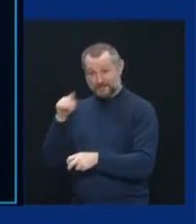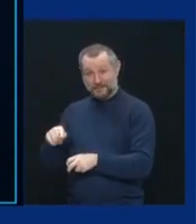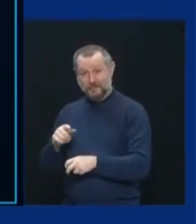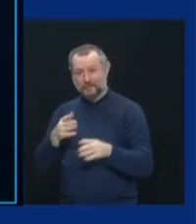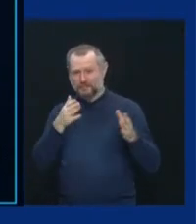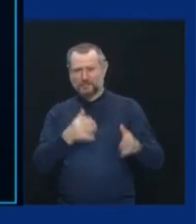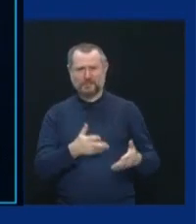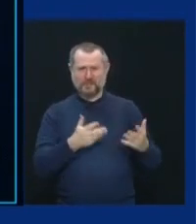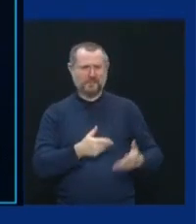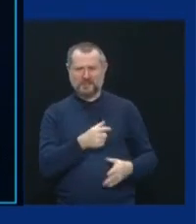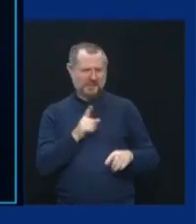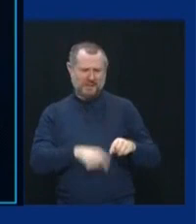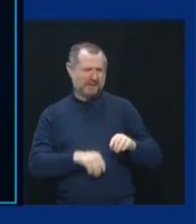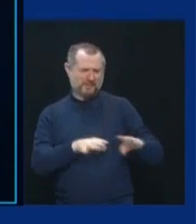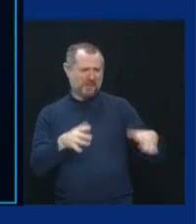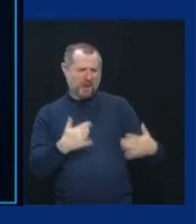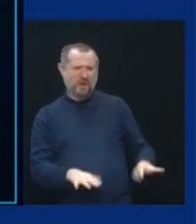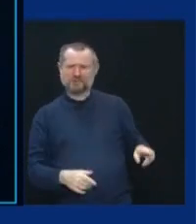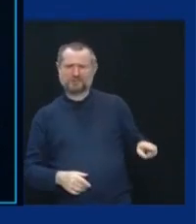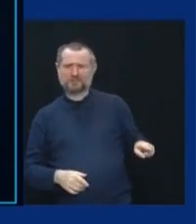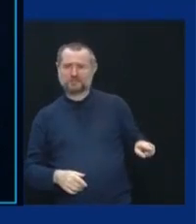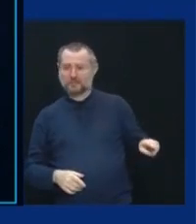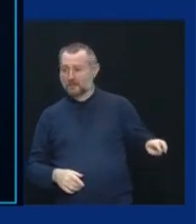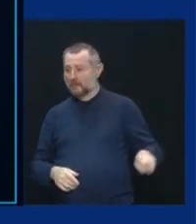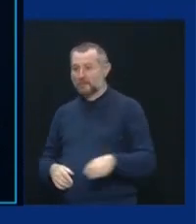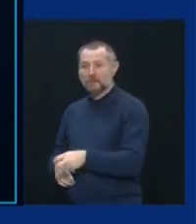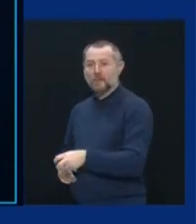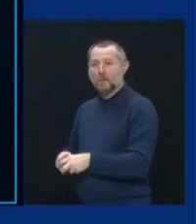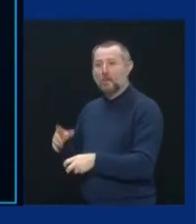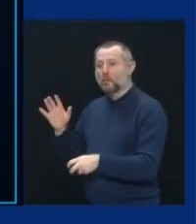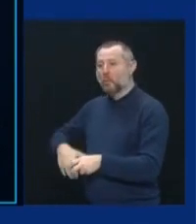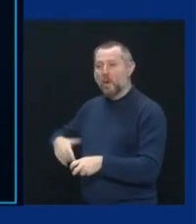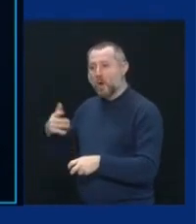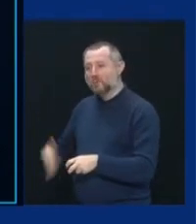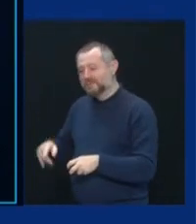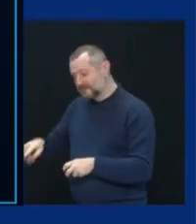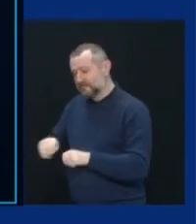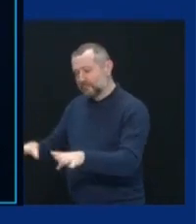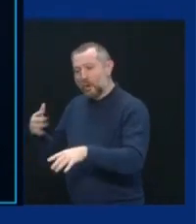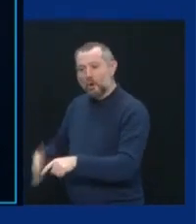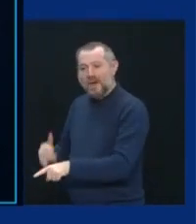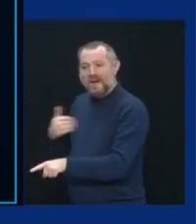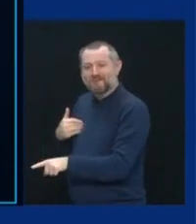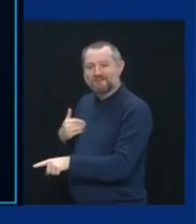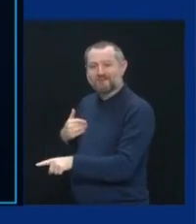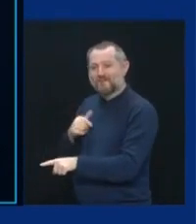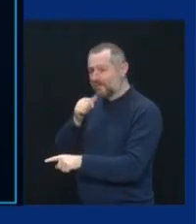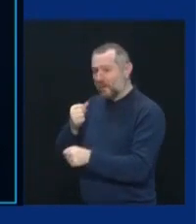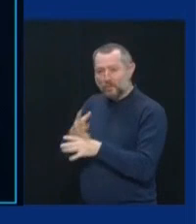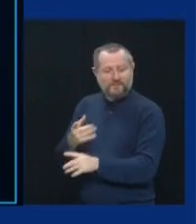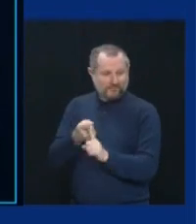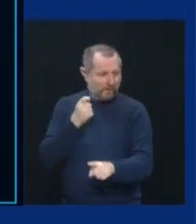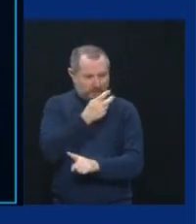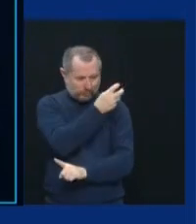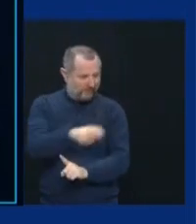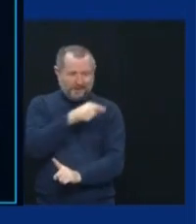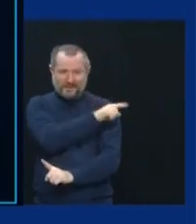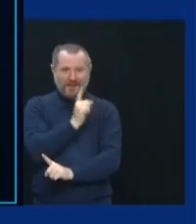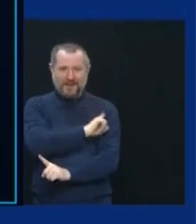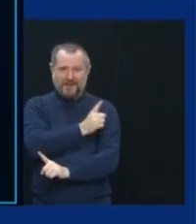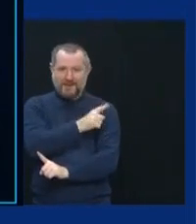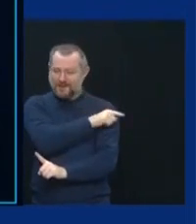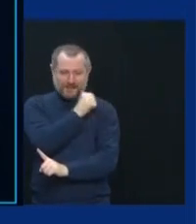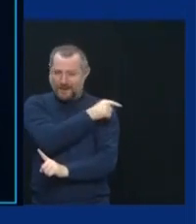longer contagious already had it in the facility. And they signed